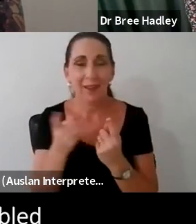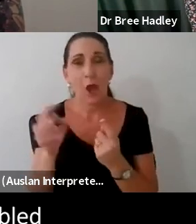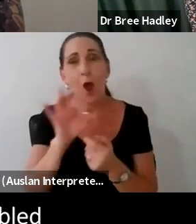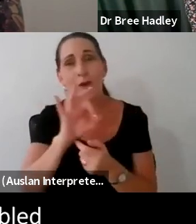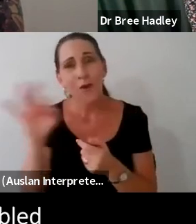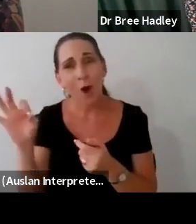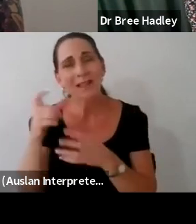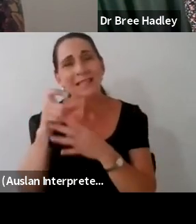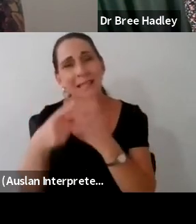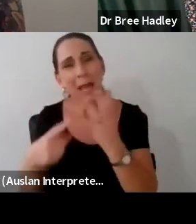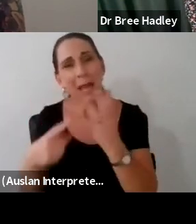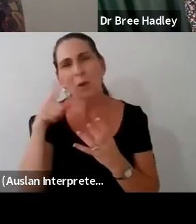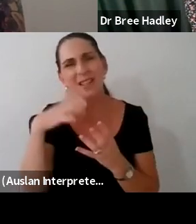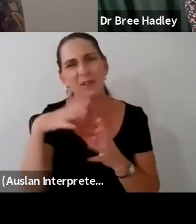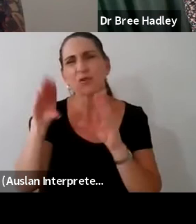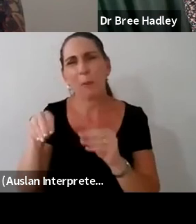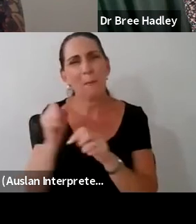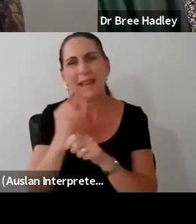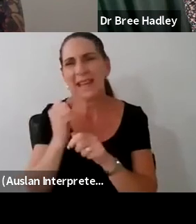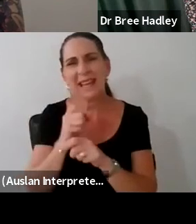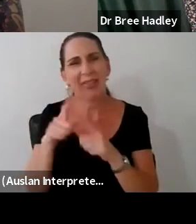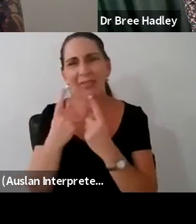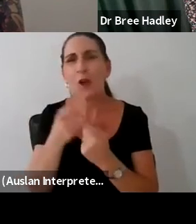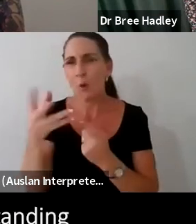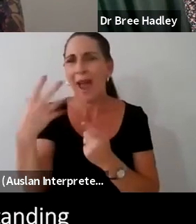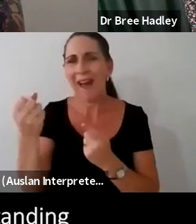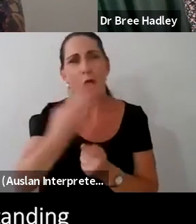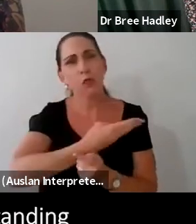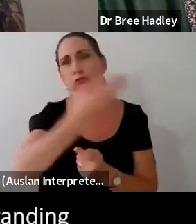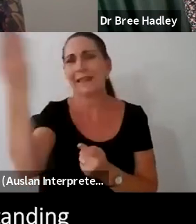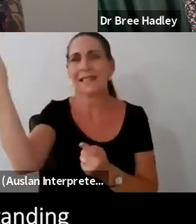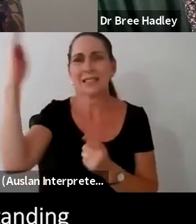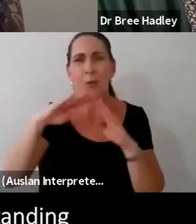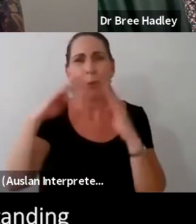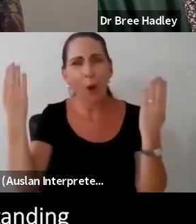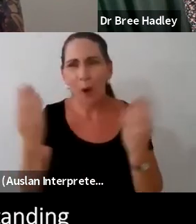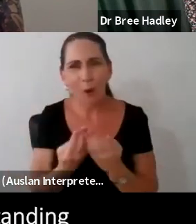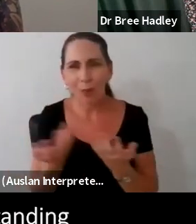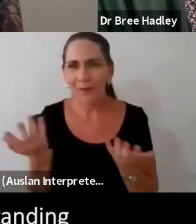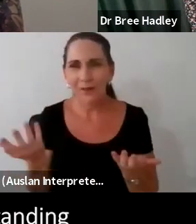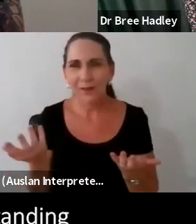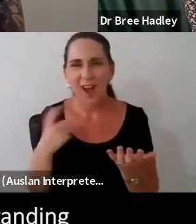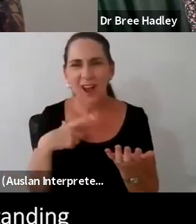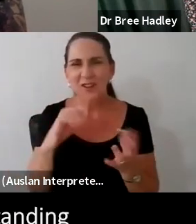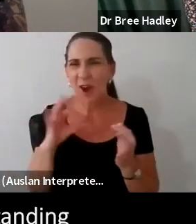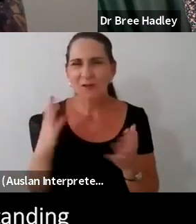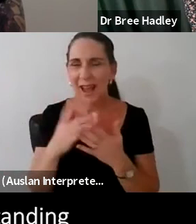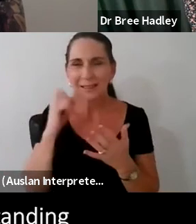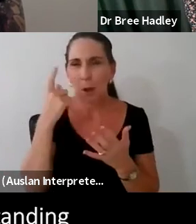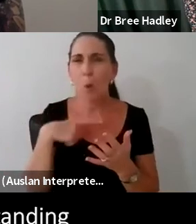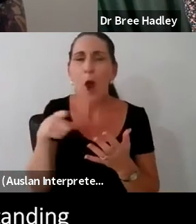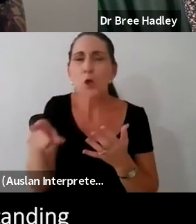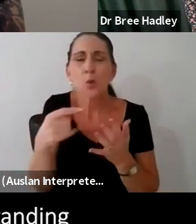making it a thing. You have the rest of the world, and I'm not understanding why you're getting so